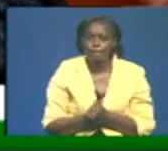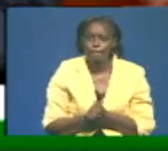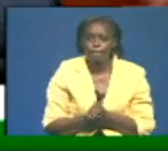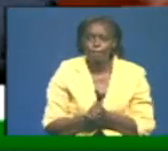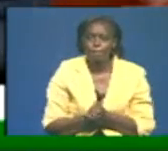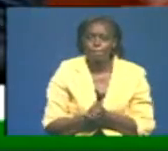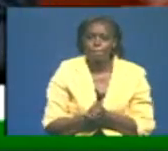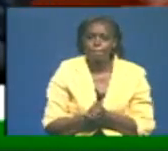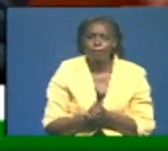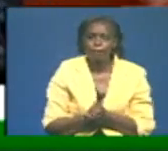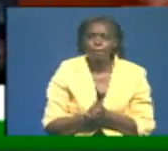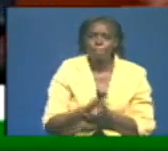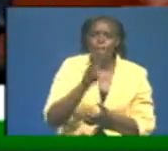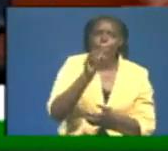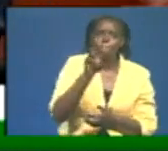Wajir West